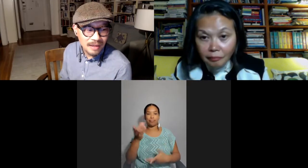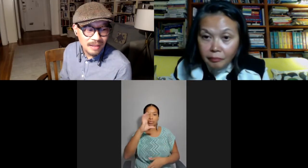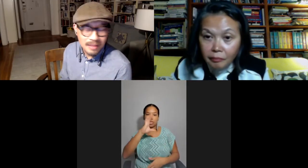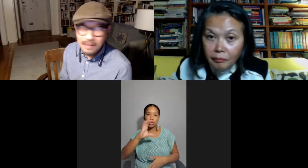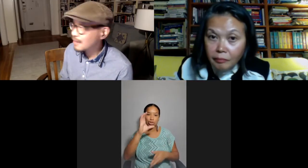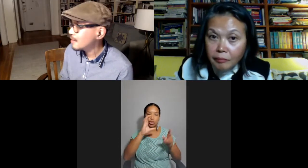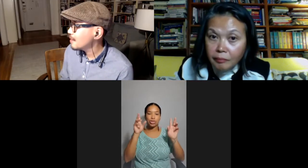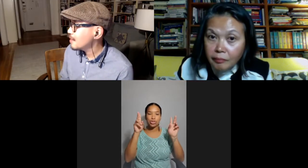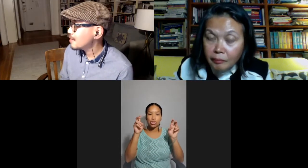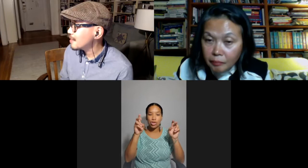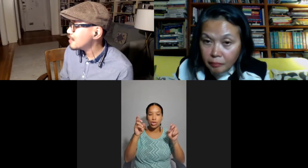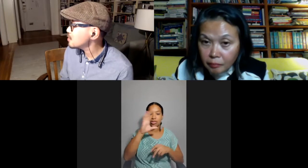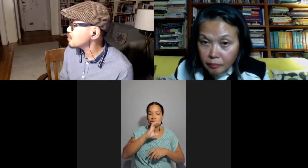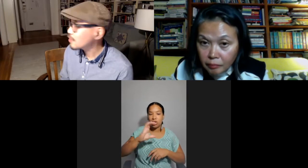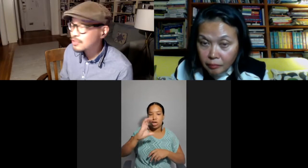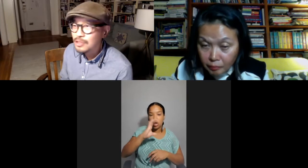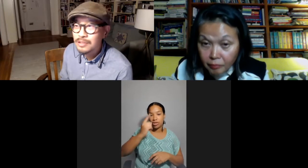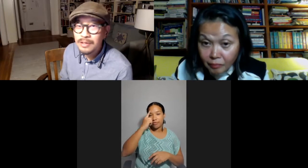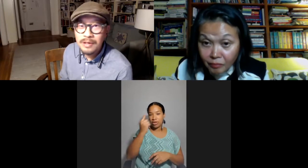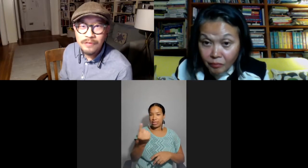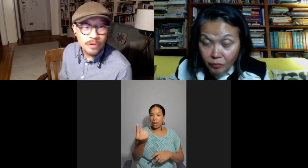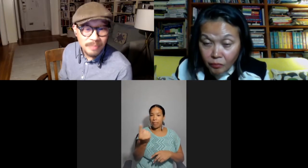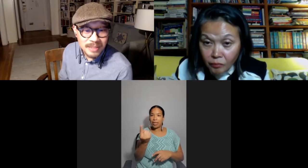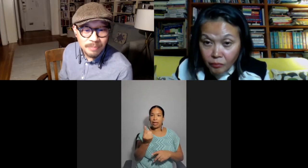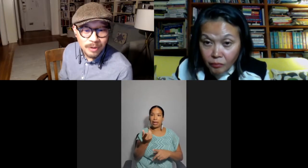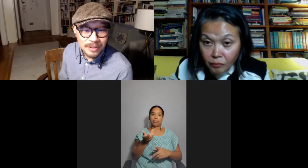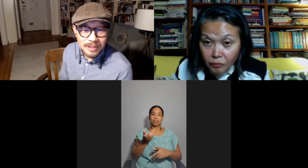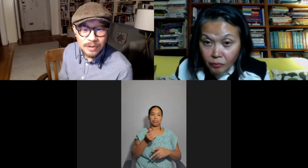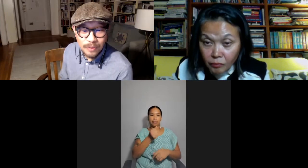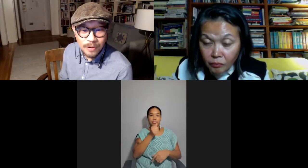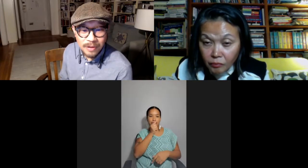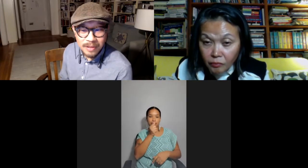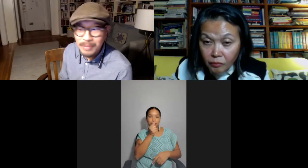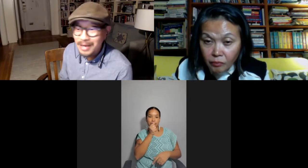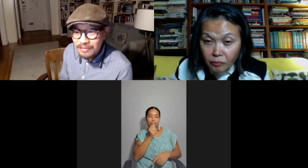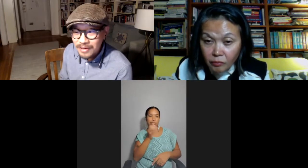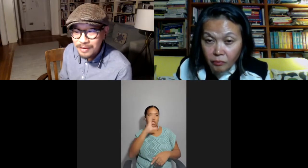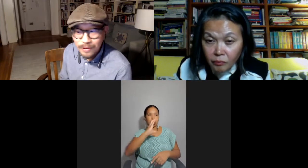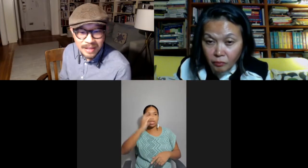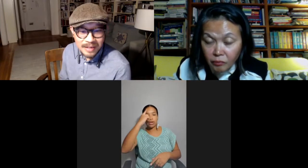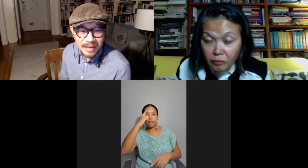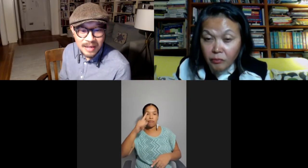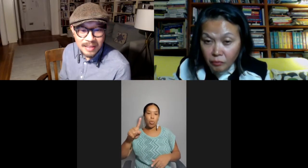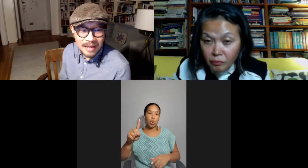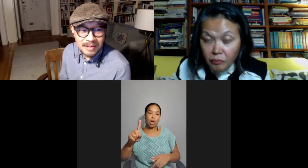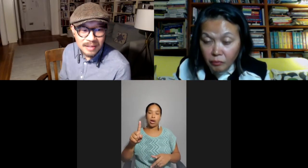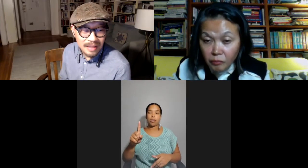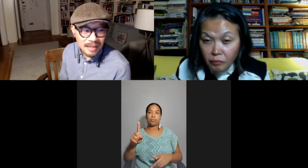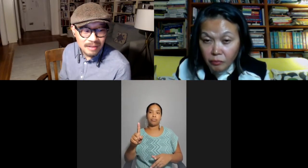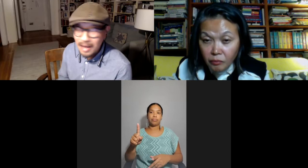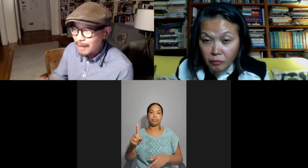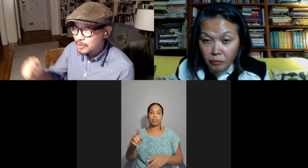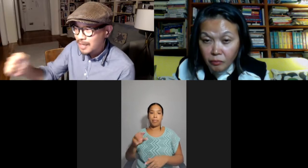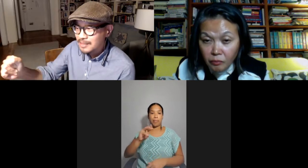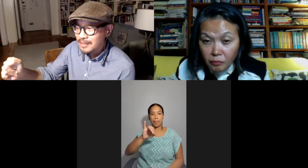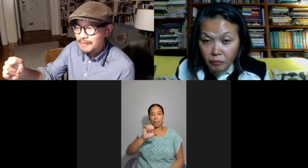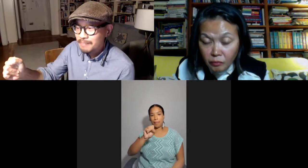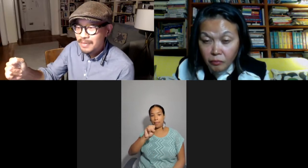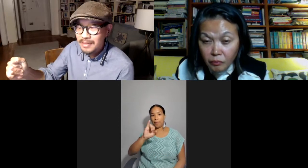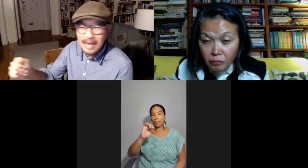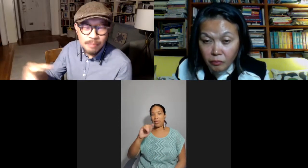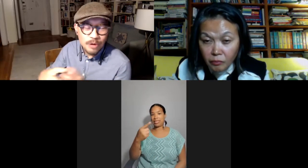the hidden search for the missing person, or the MacGuffin, or that